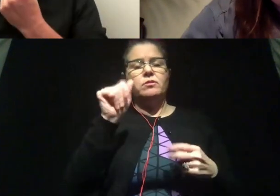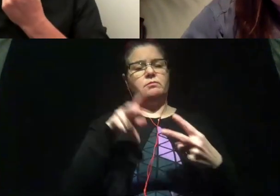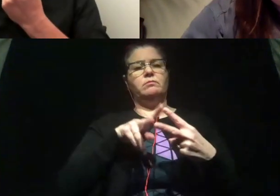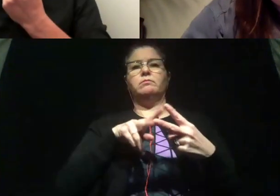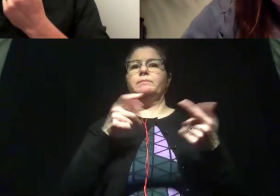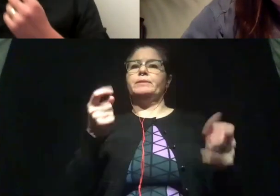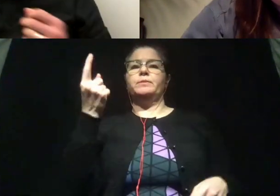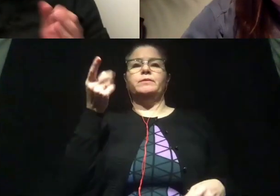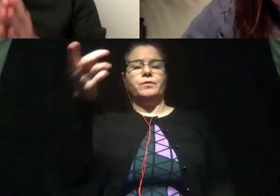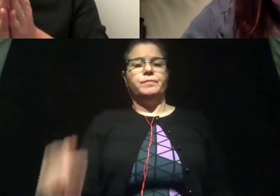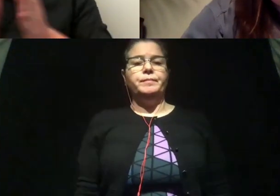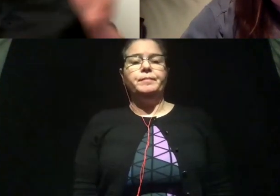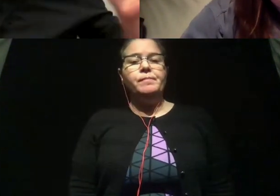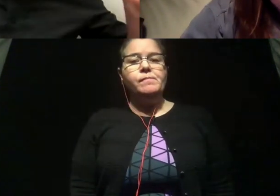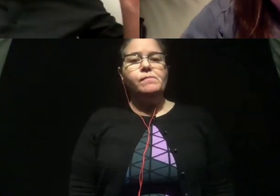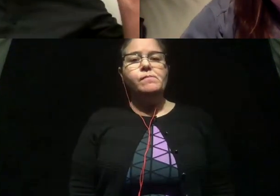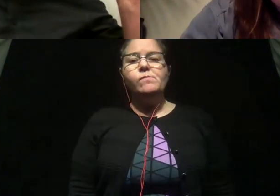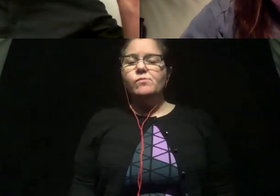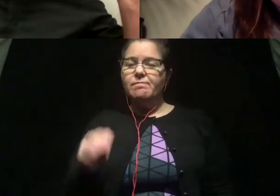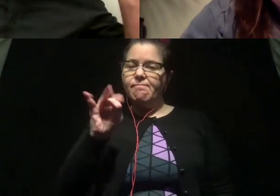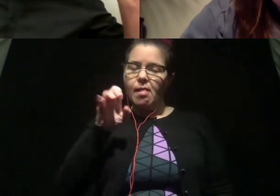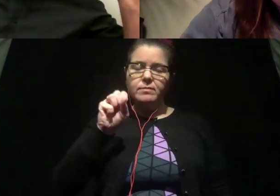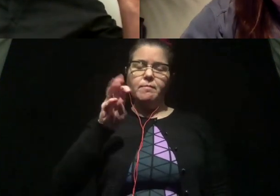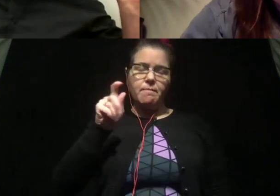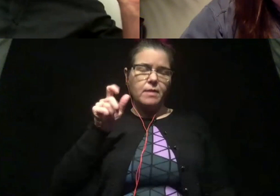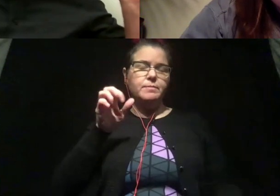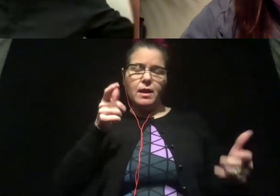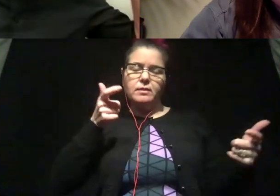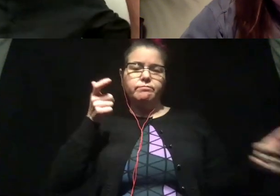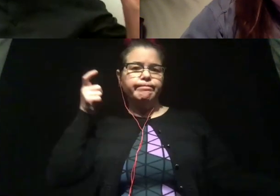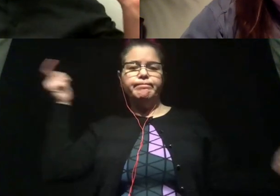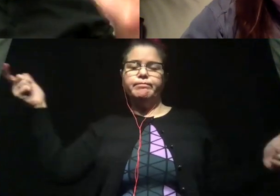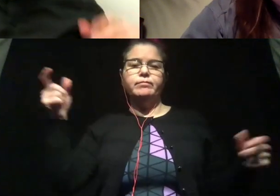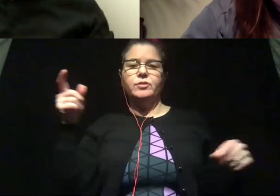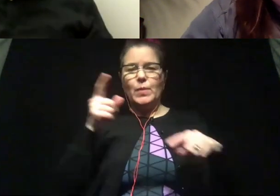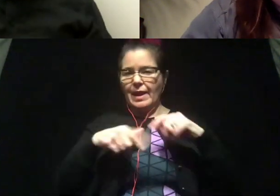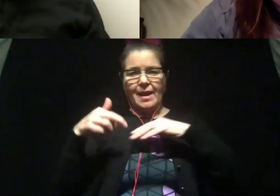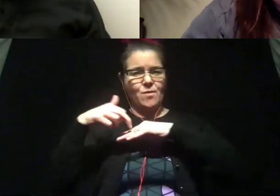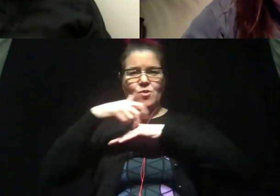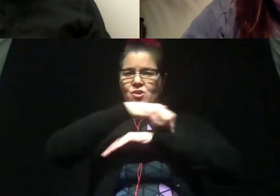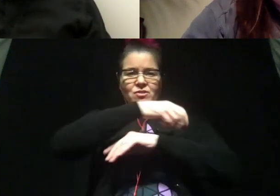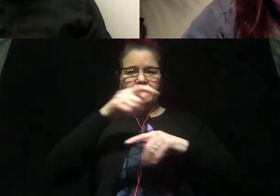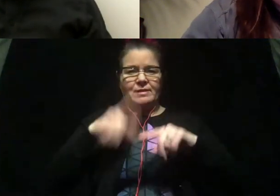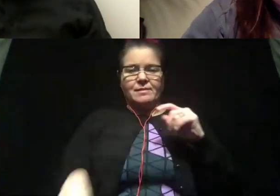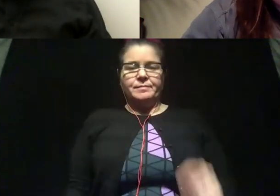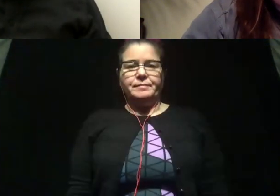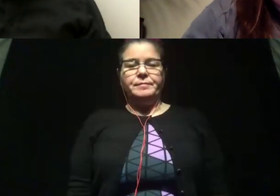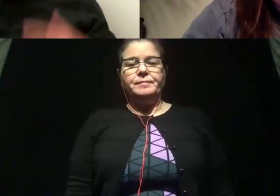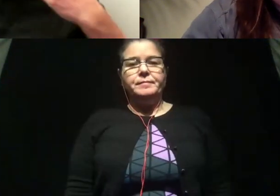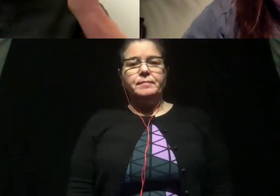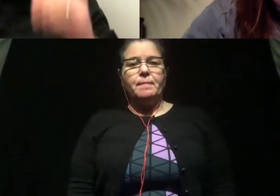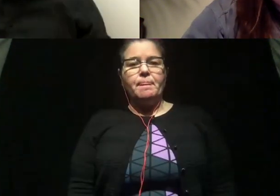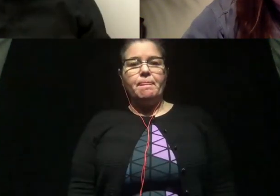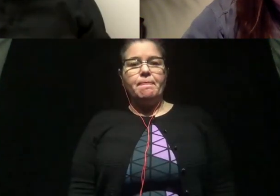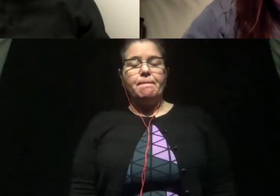are, that just are miles and miles and miles wide. There's no way you could walk across one,